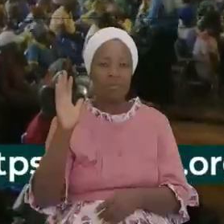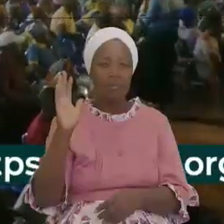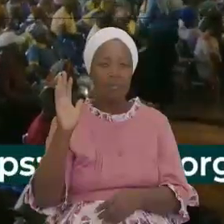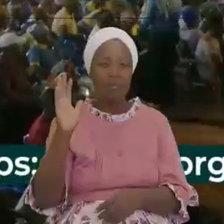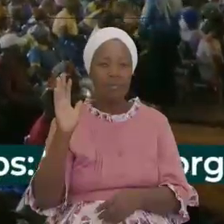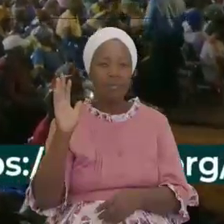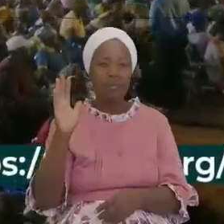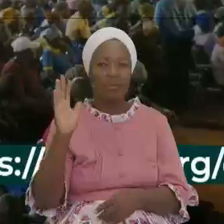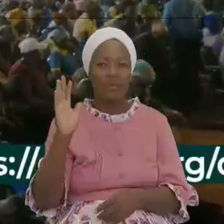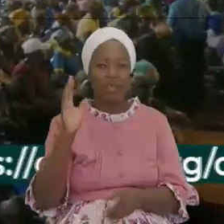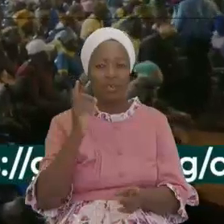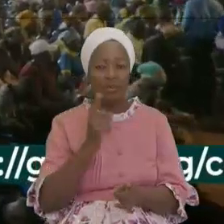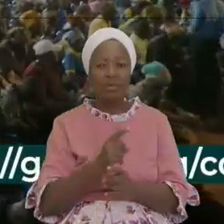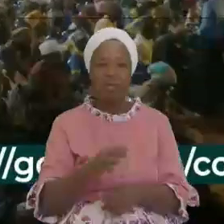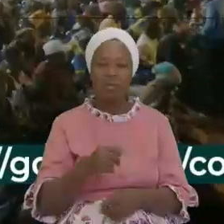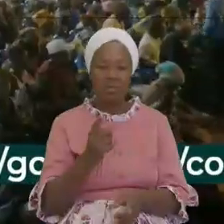can you let me know?